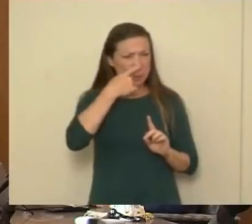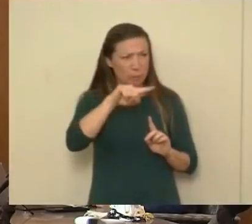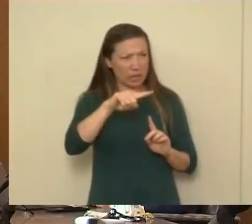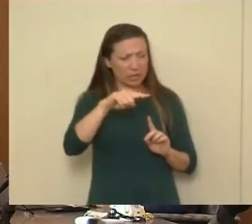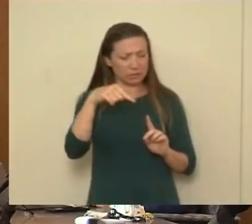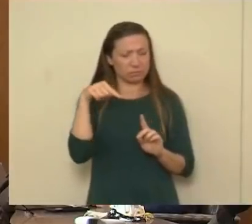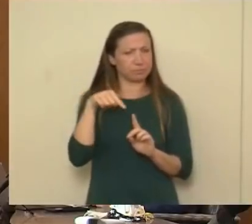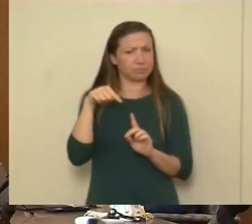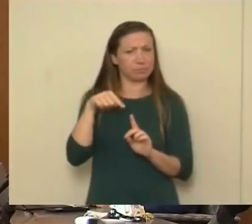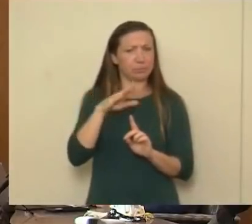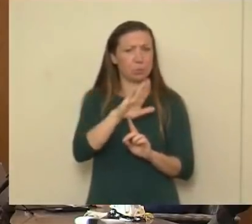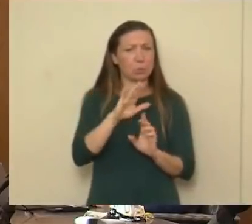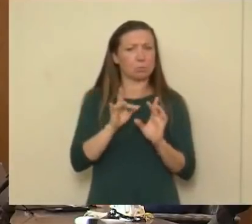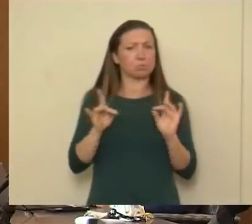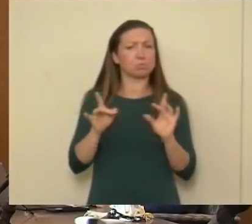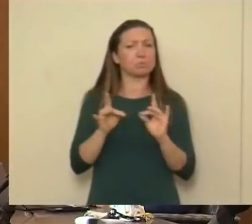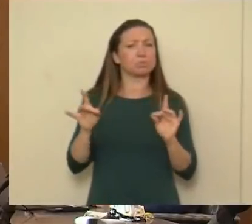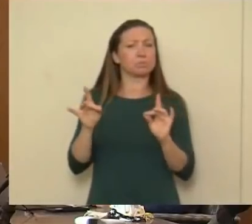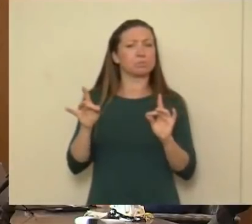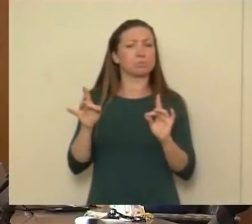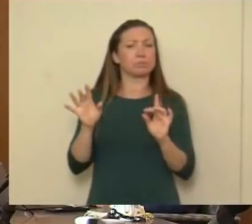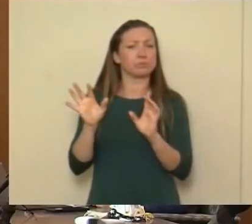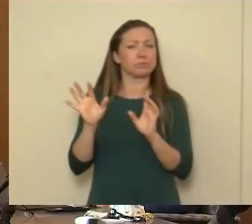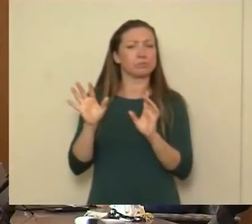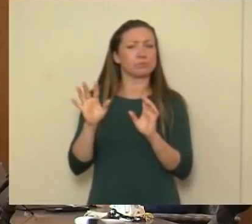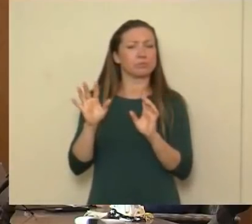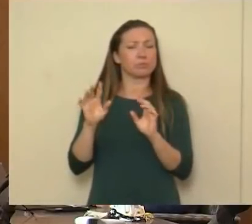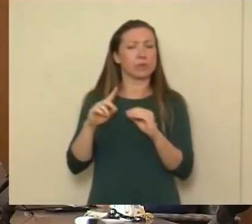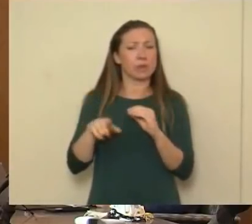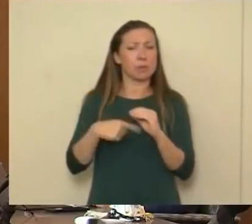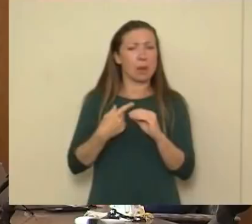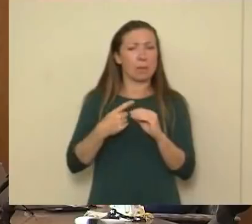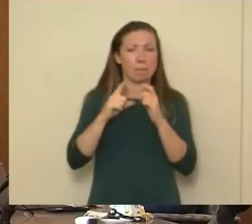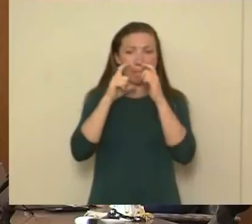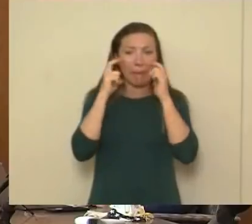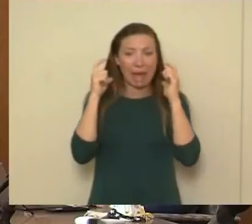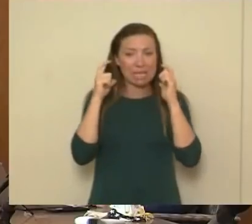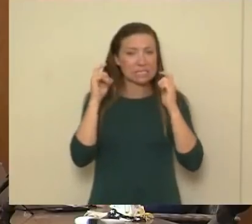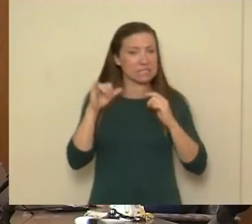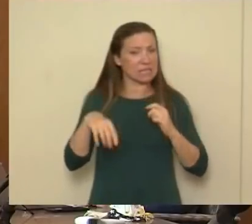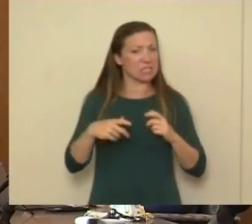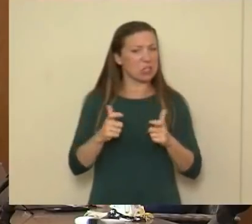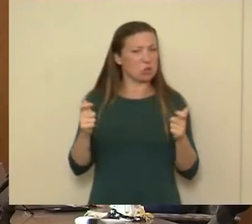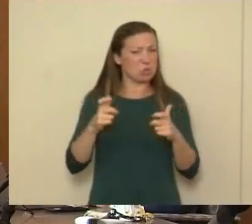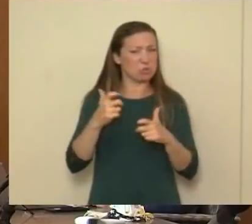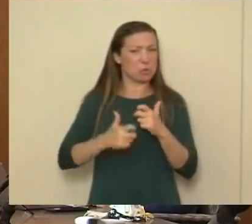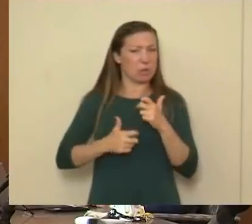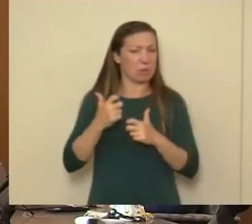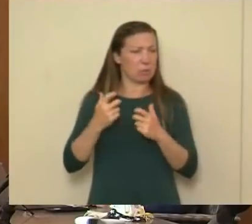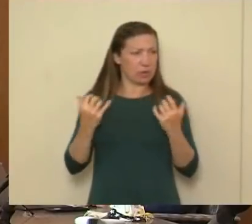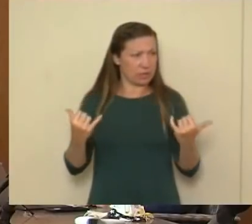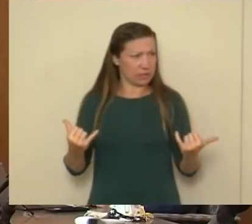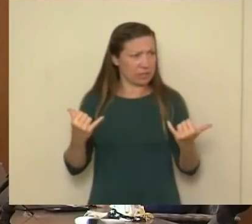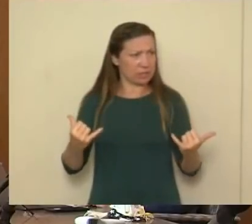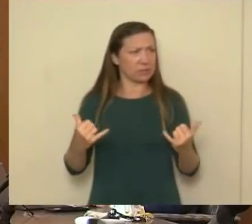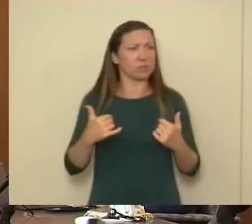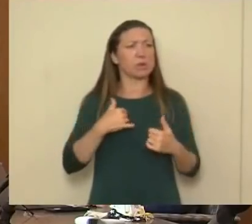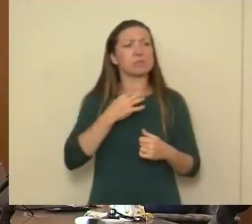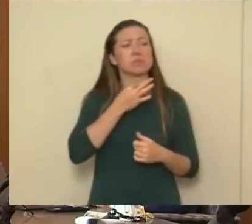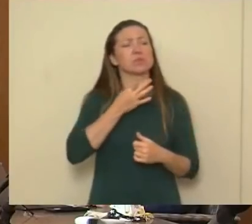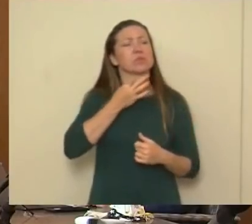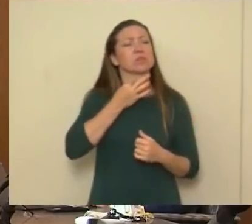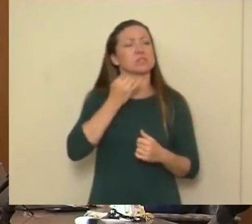masks being one of the major problems. And I'm wondering if you're suggesting